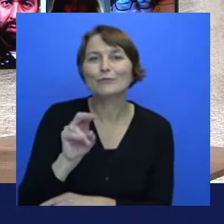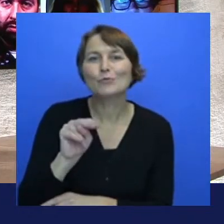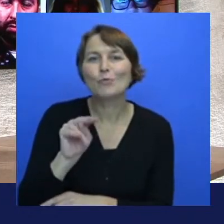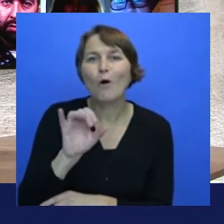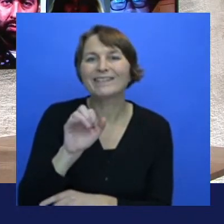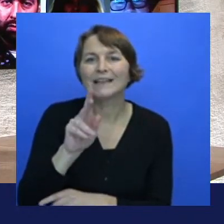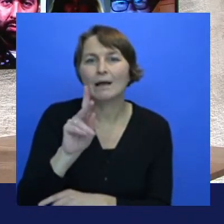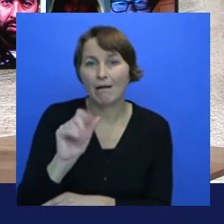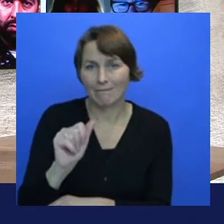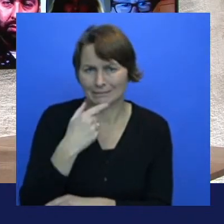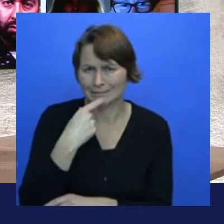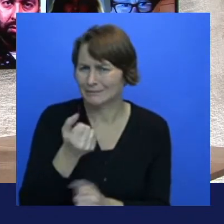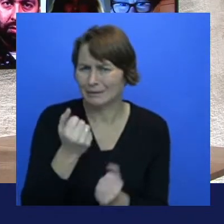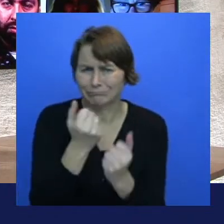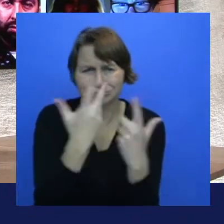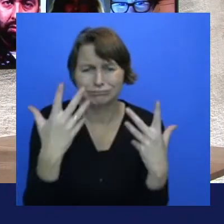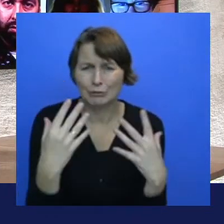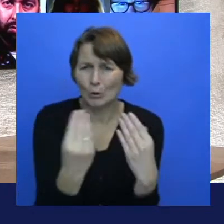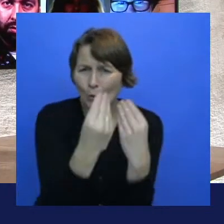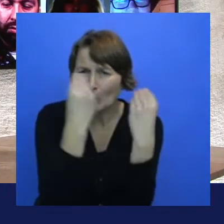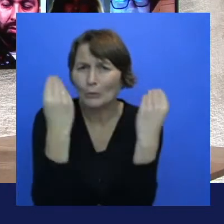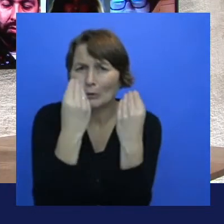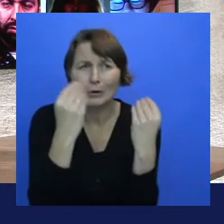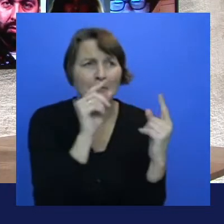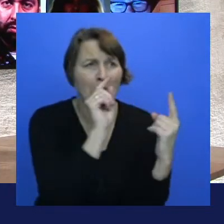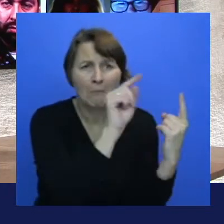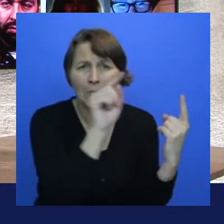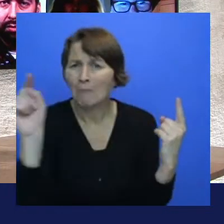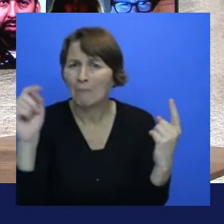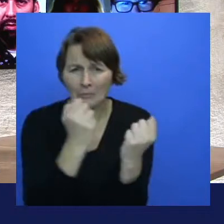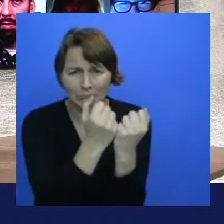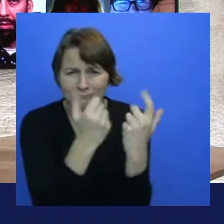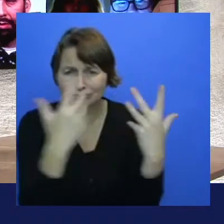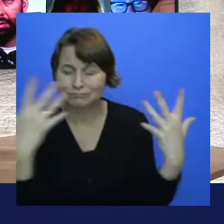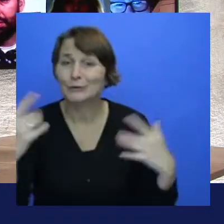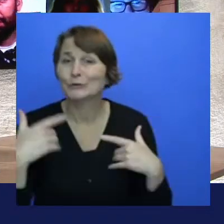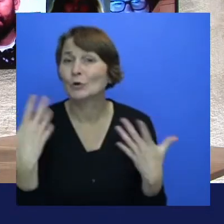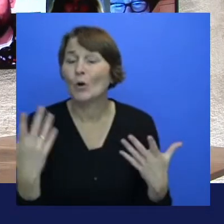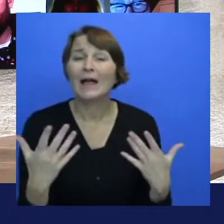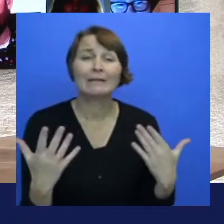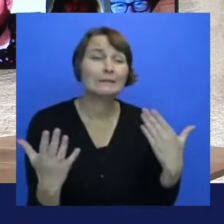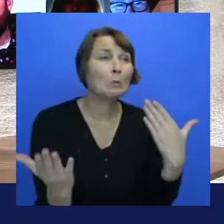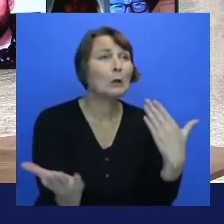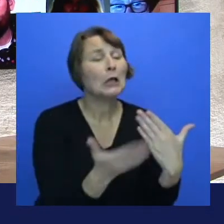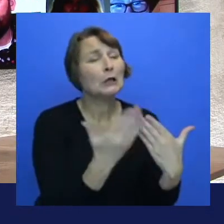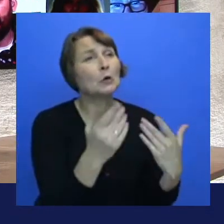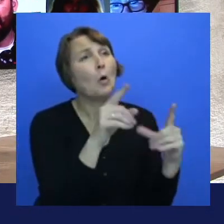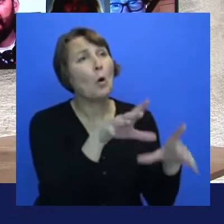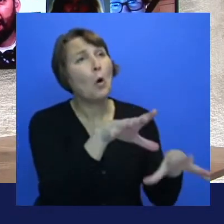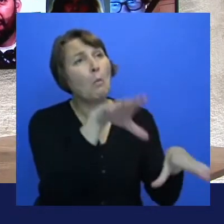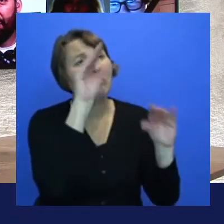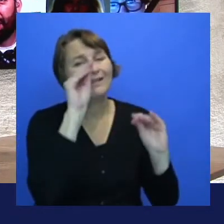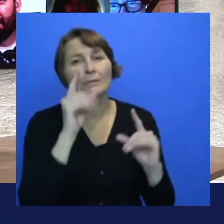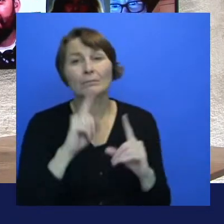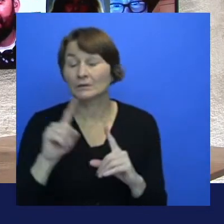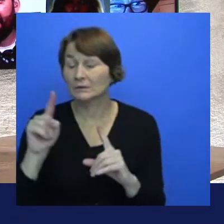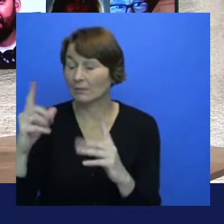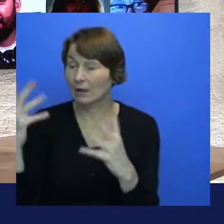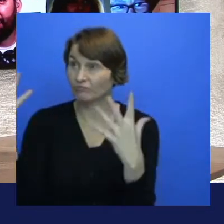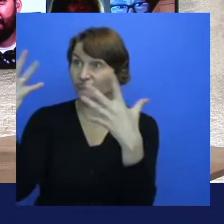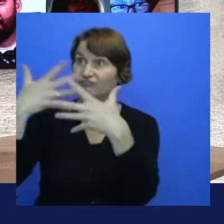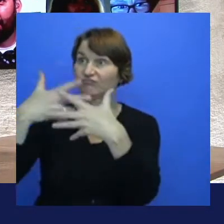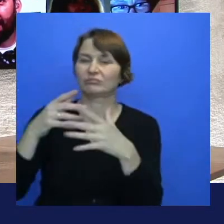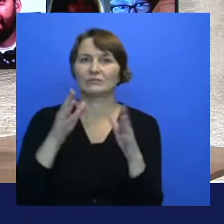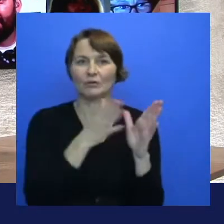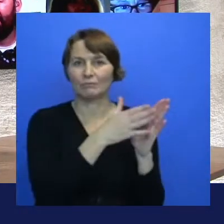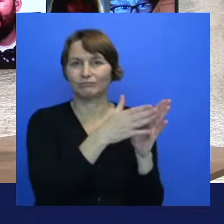easy ones and out of the box copy paste to more mature models and things. Veronica, you mentioned that you started